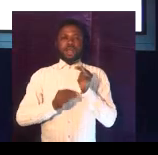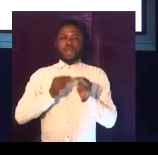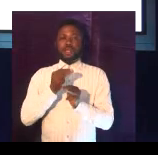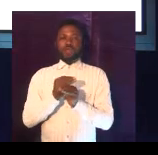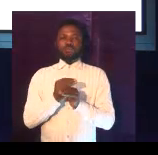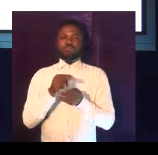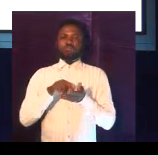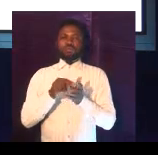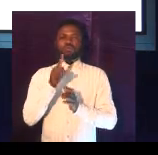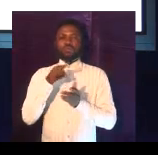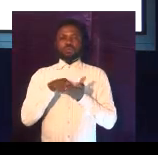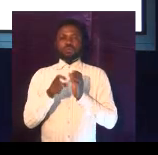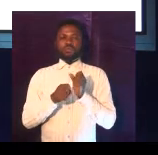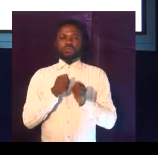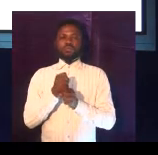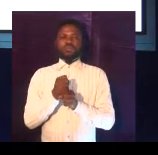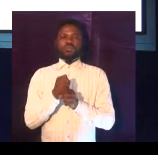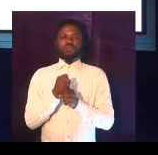Millennium.